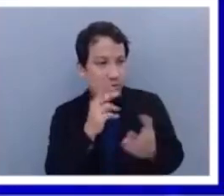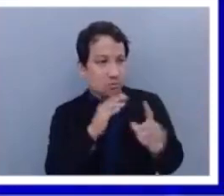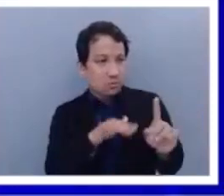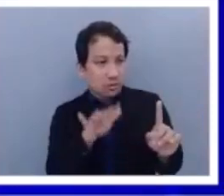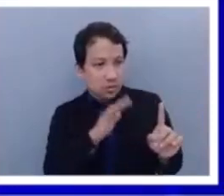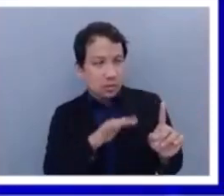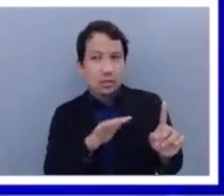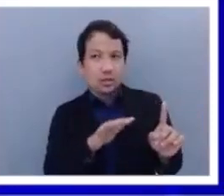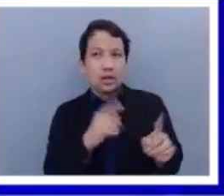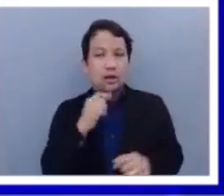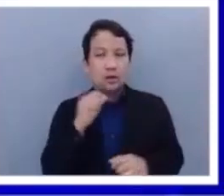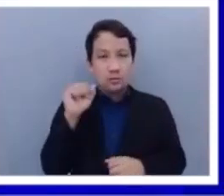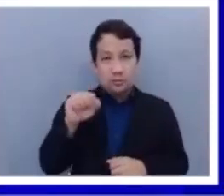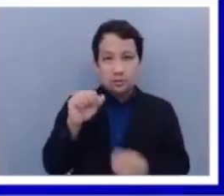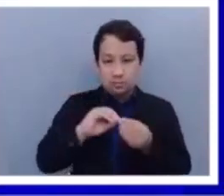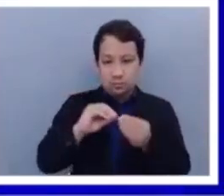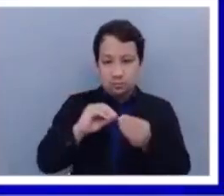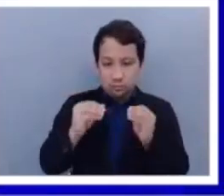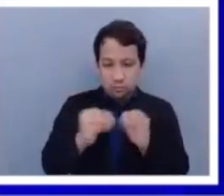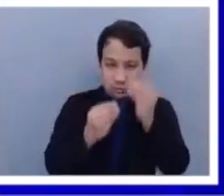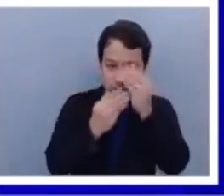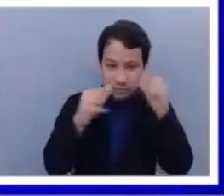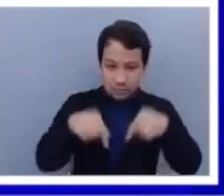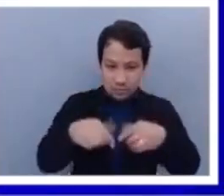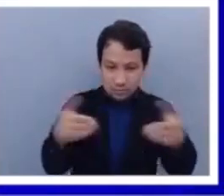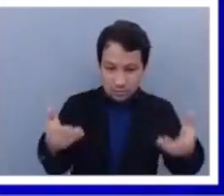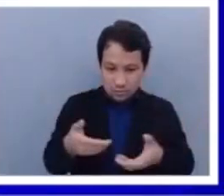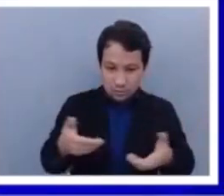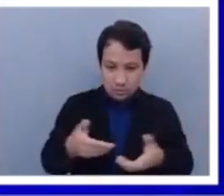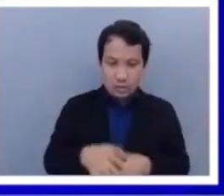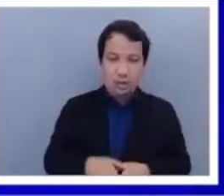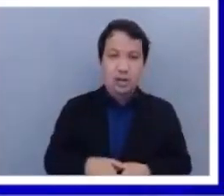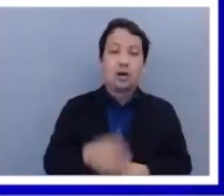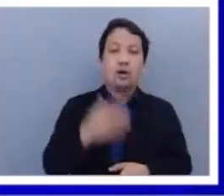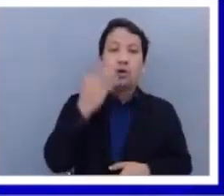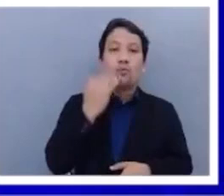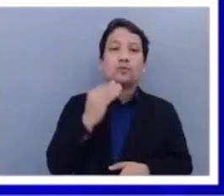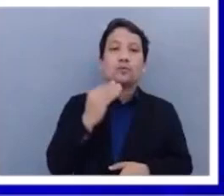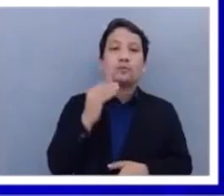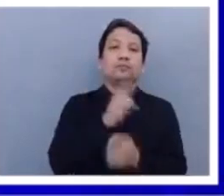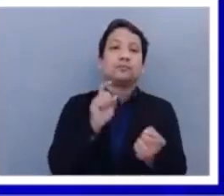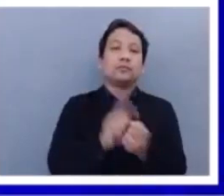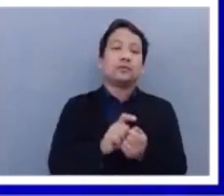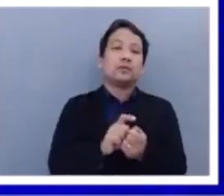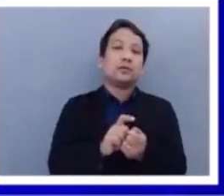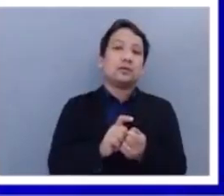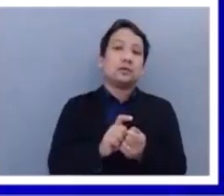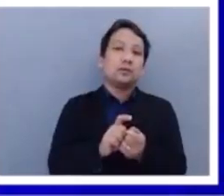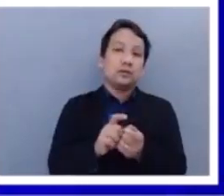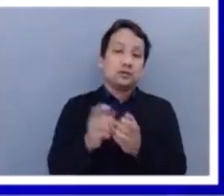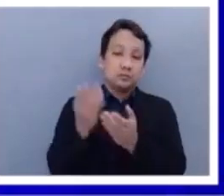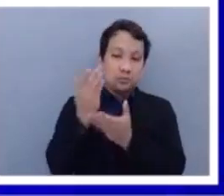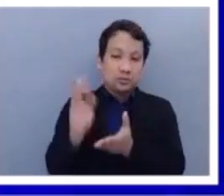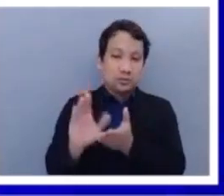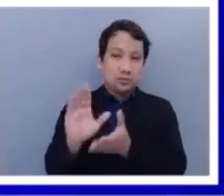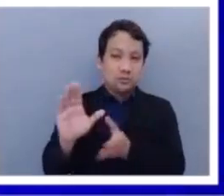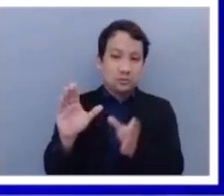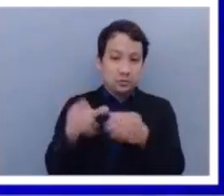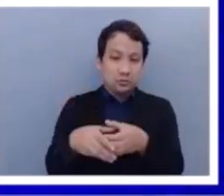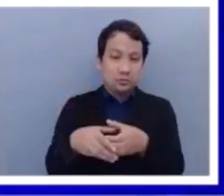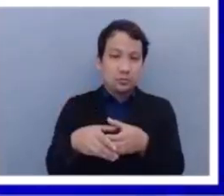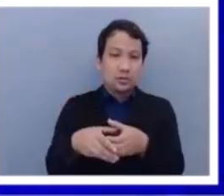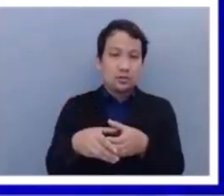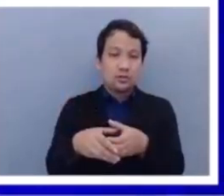yung number dito, no, although of course this is very specific to this particular group, which is marine